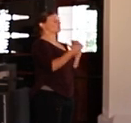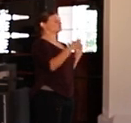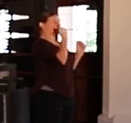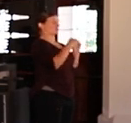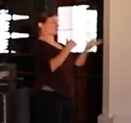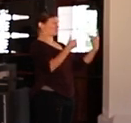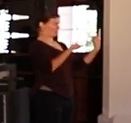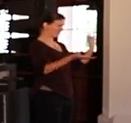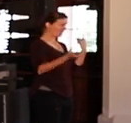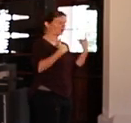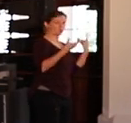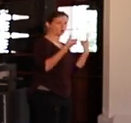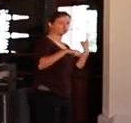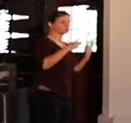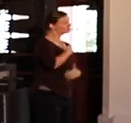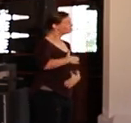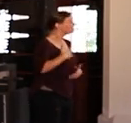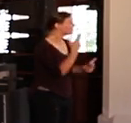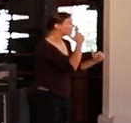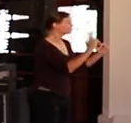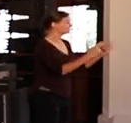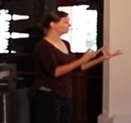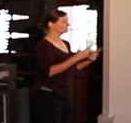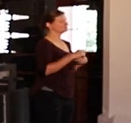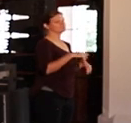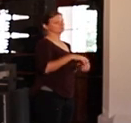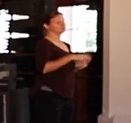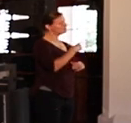one thing. I want you to have fun, and I